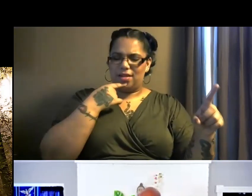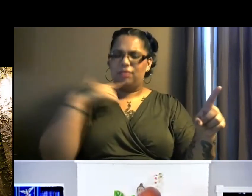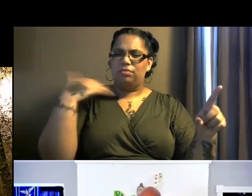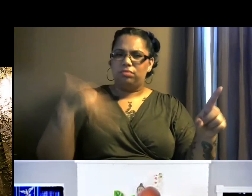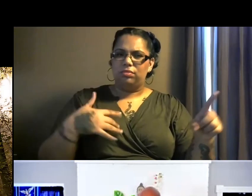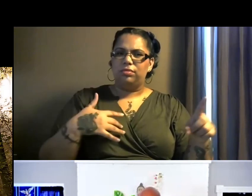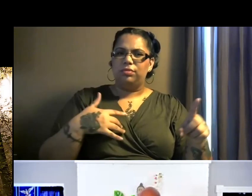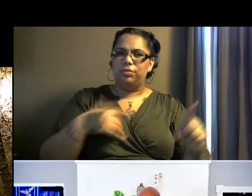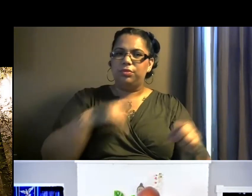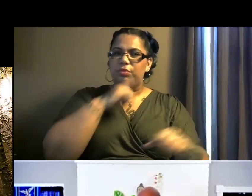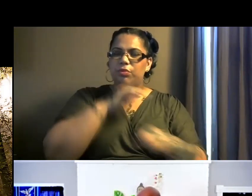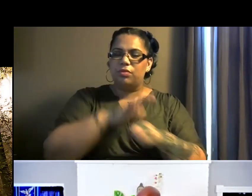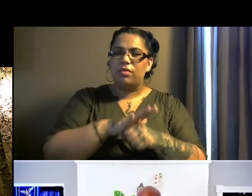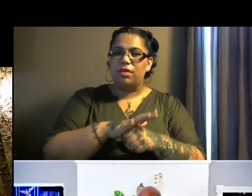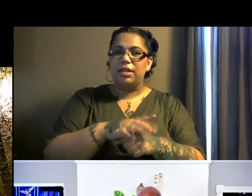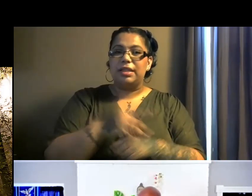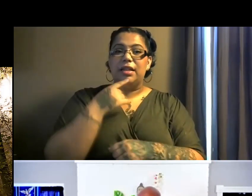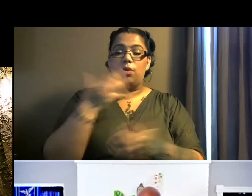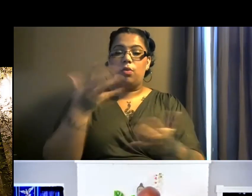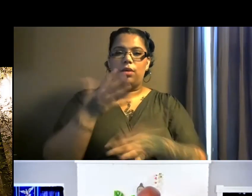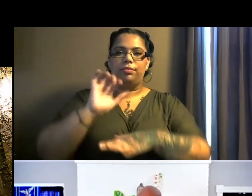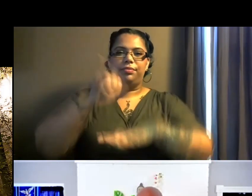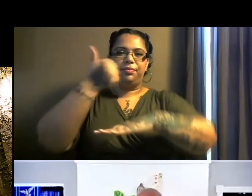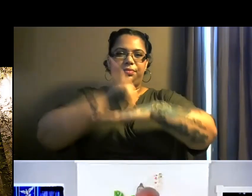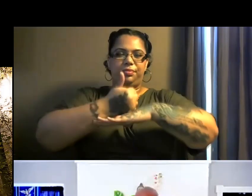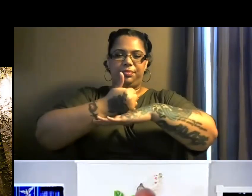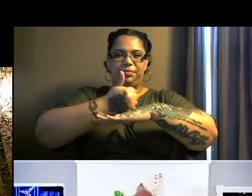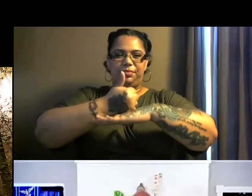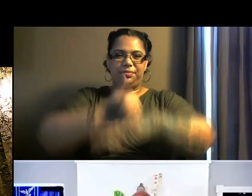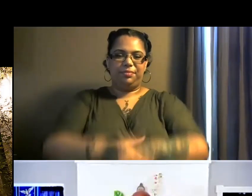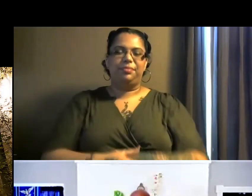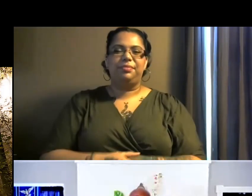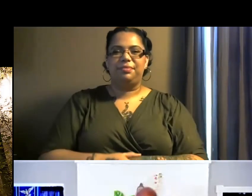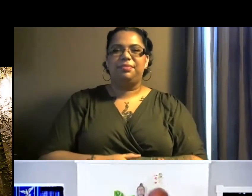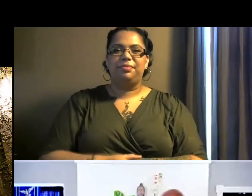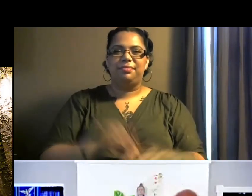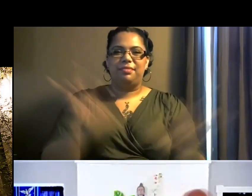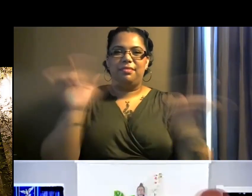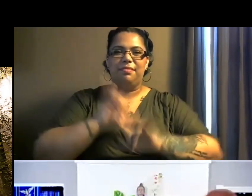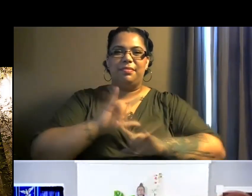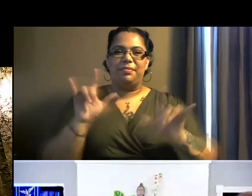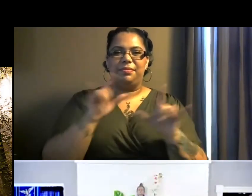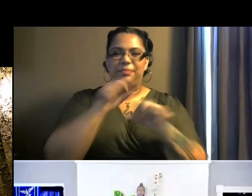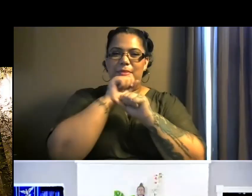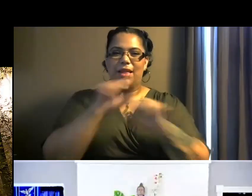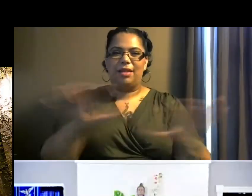firmness of mind, and so it is. Amen. Much love and blessings.